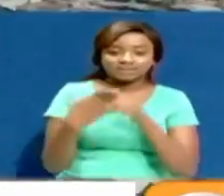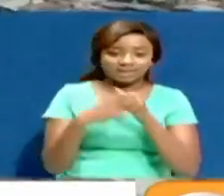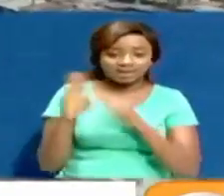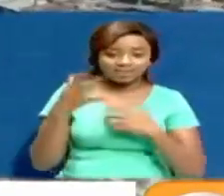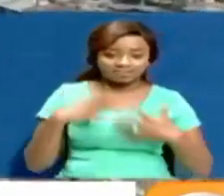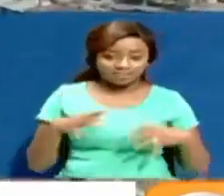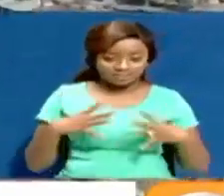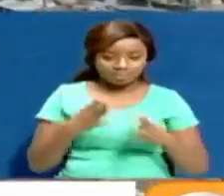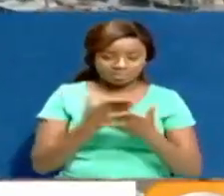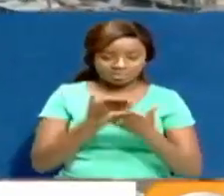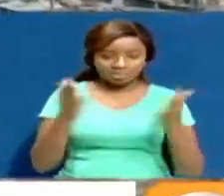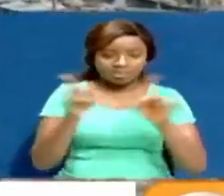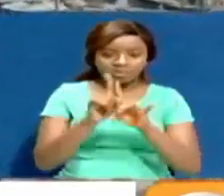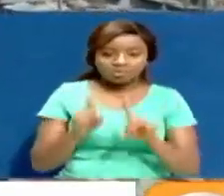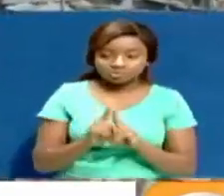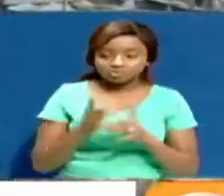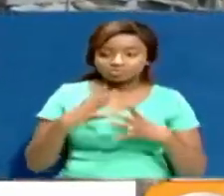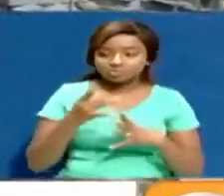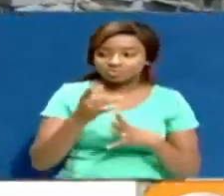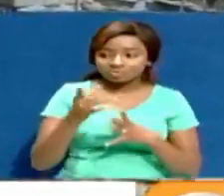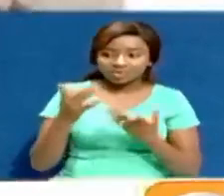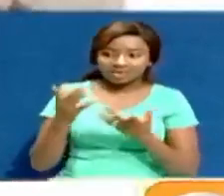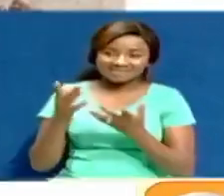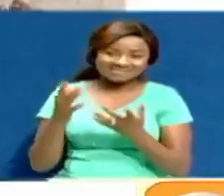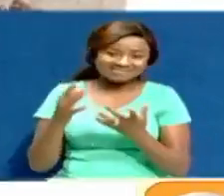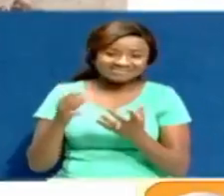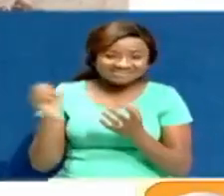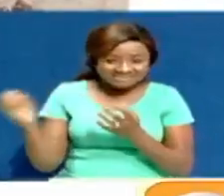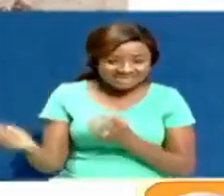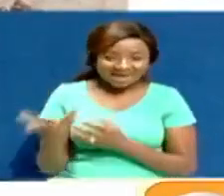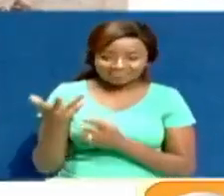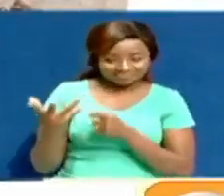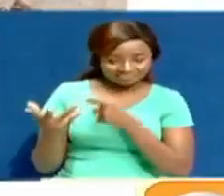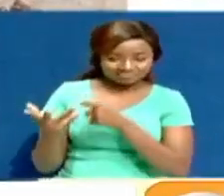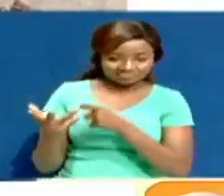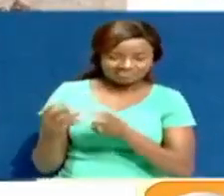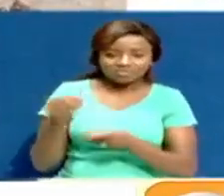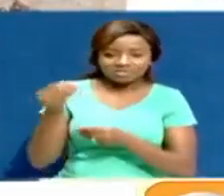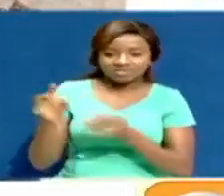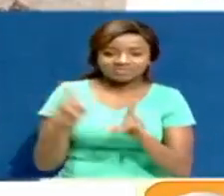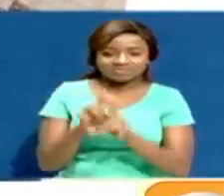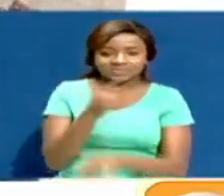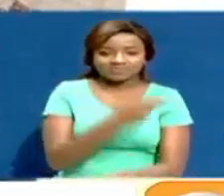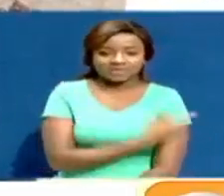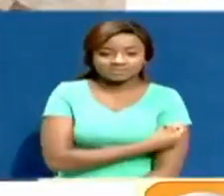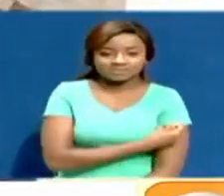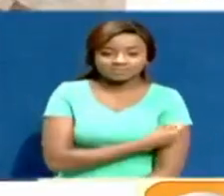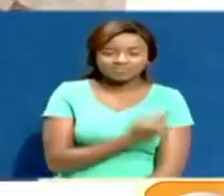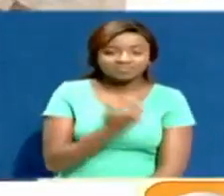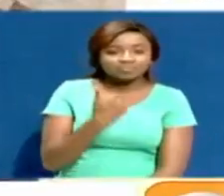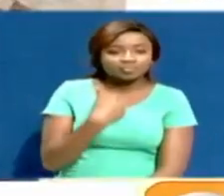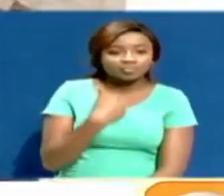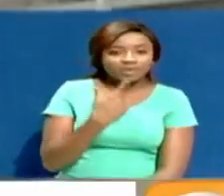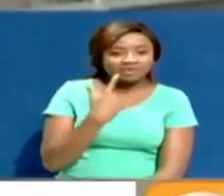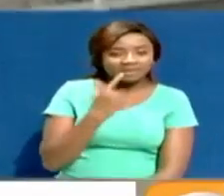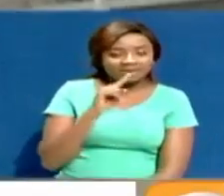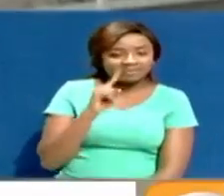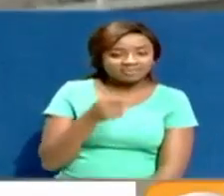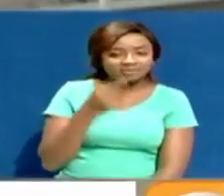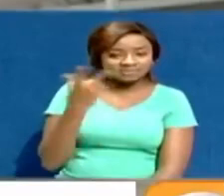vulnerable populations, like those in congregate settings. We also have a donation of 100,000 vaccines from